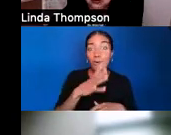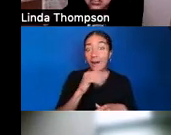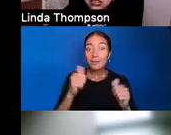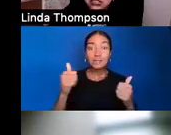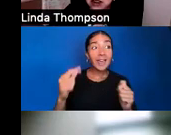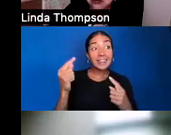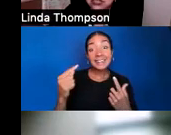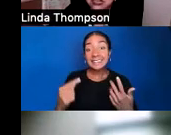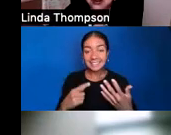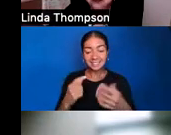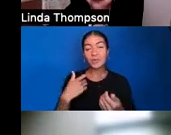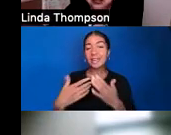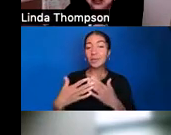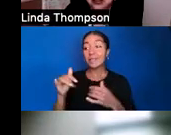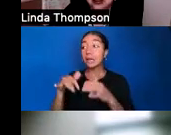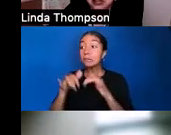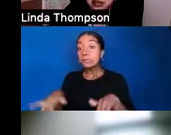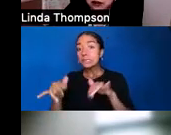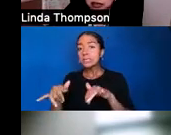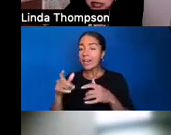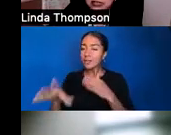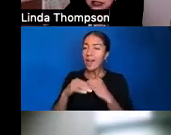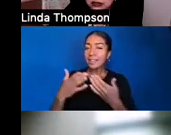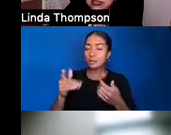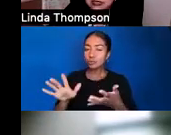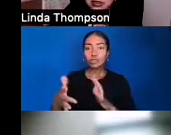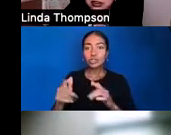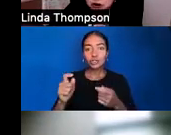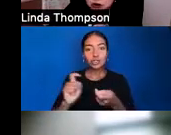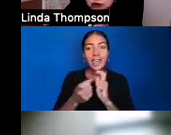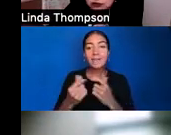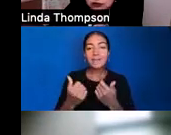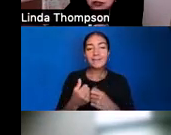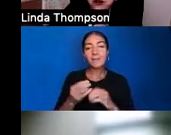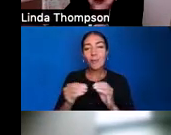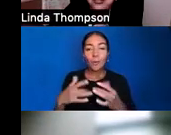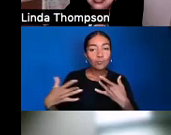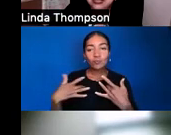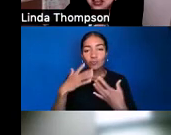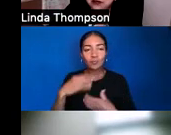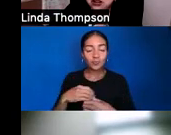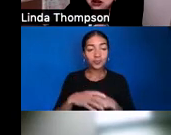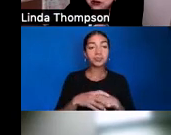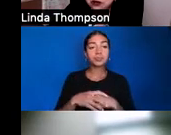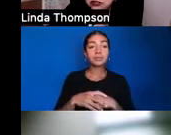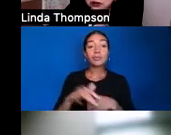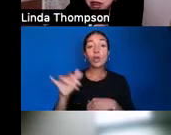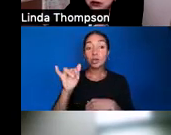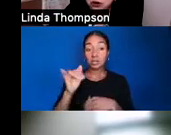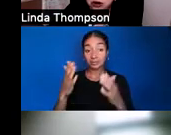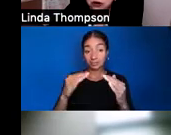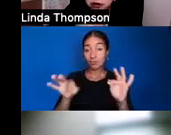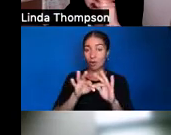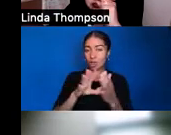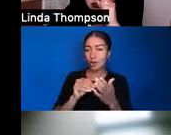Anyway, change that routine up. The other thing is learn to say no. There was a time a couple years